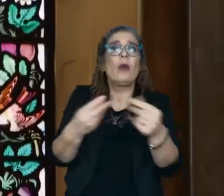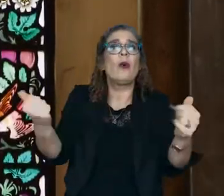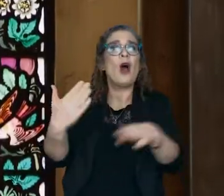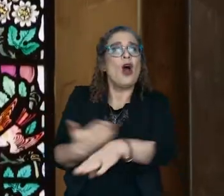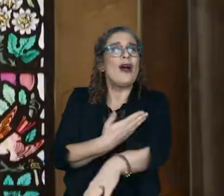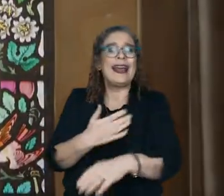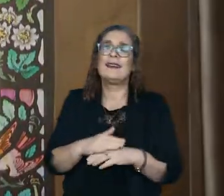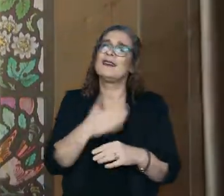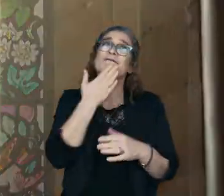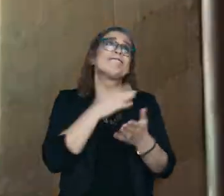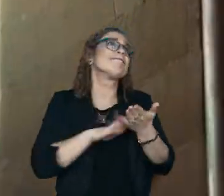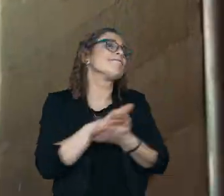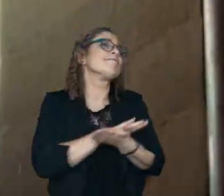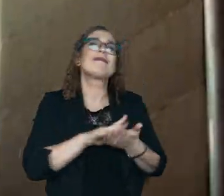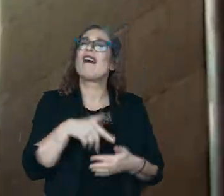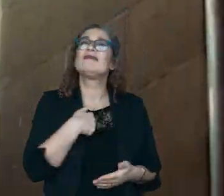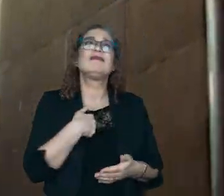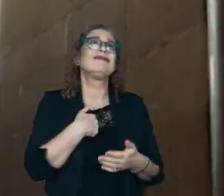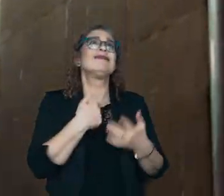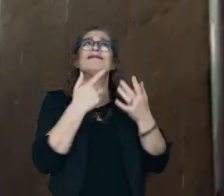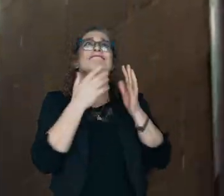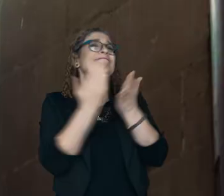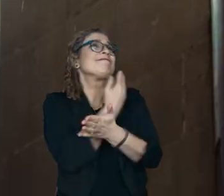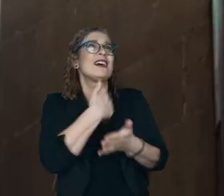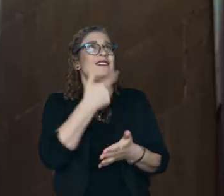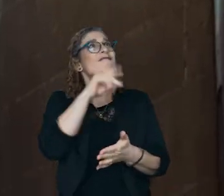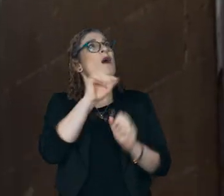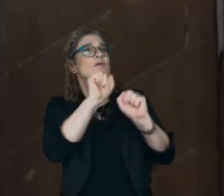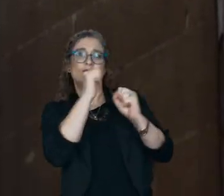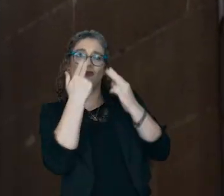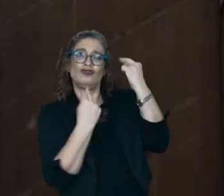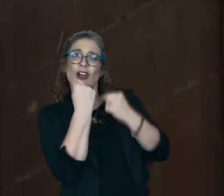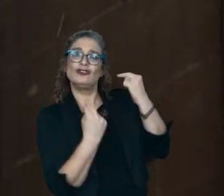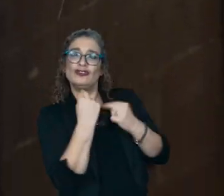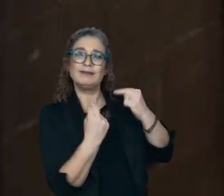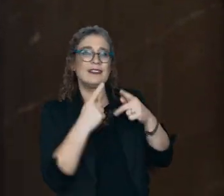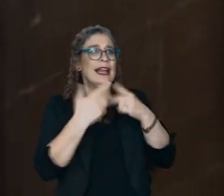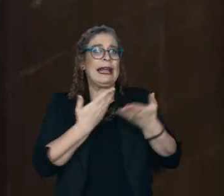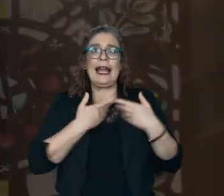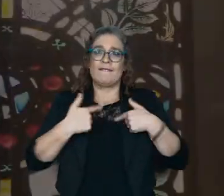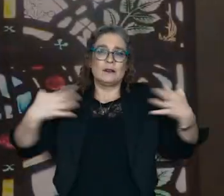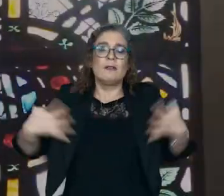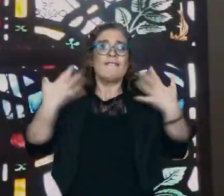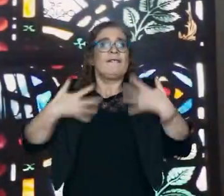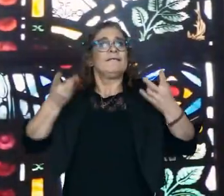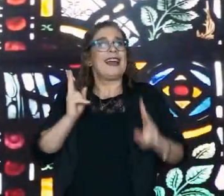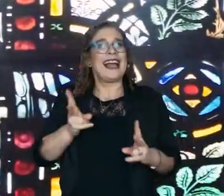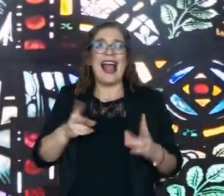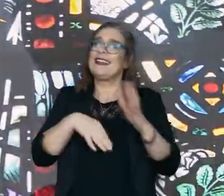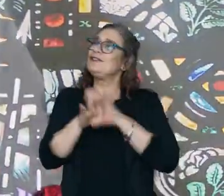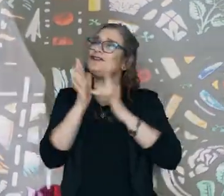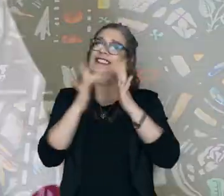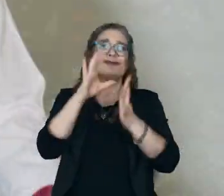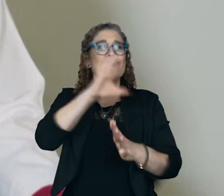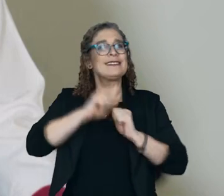us. Deliver us from judgment. Bind us our wounds and revive us. In Jesus Christ